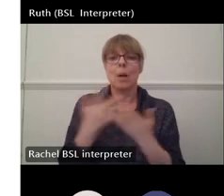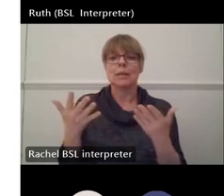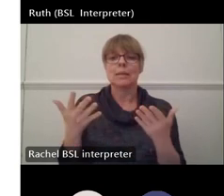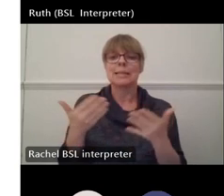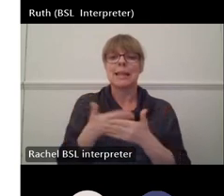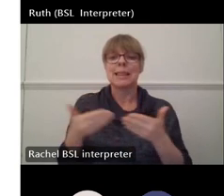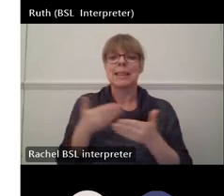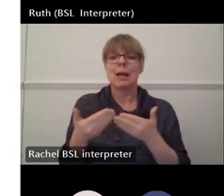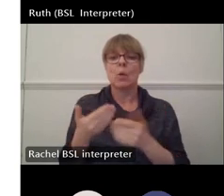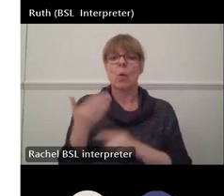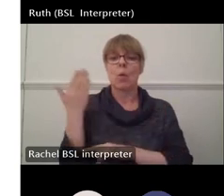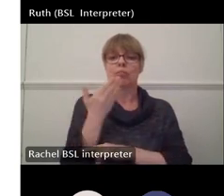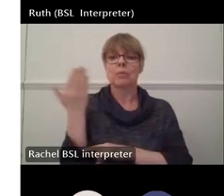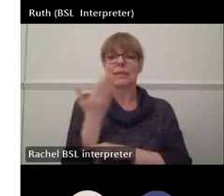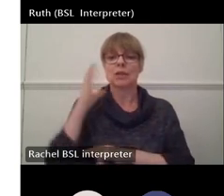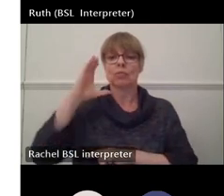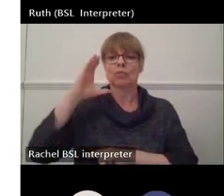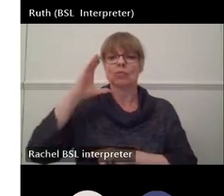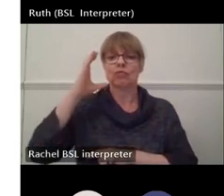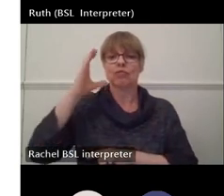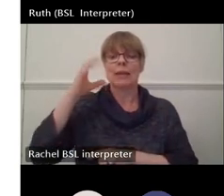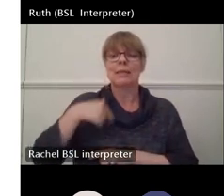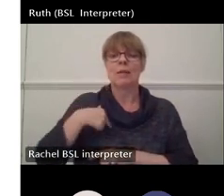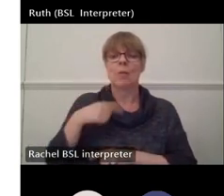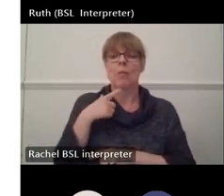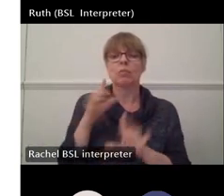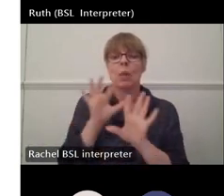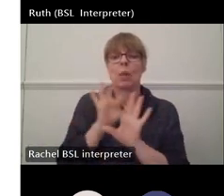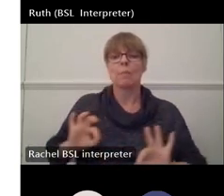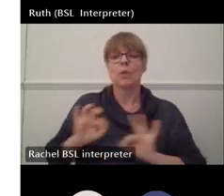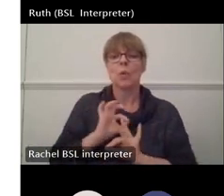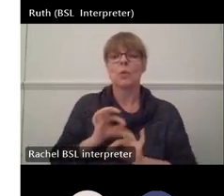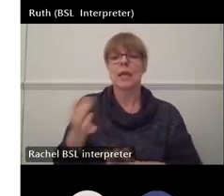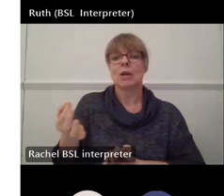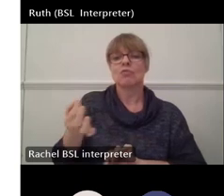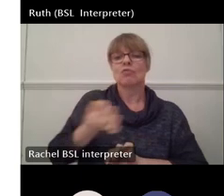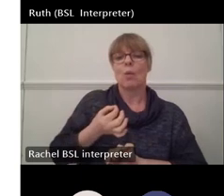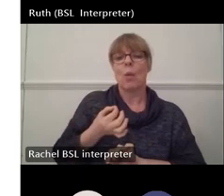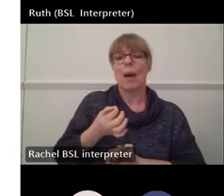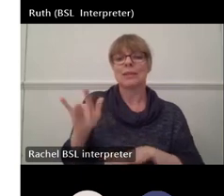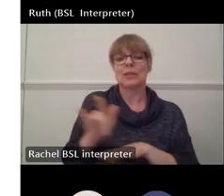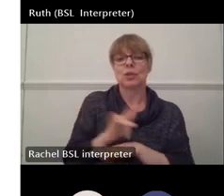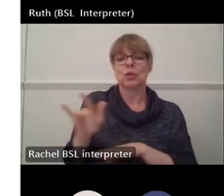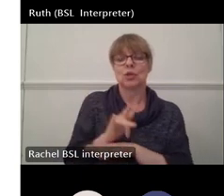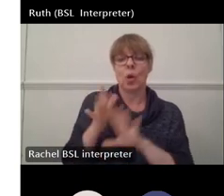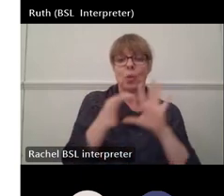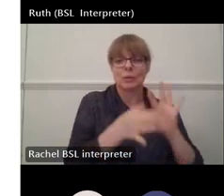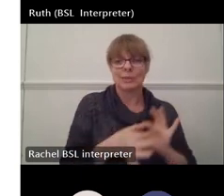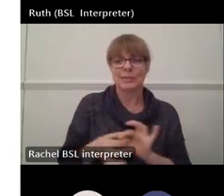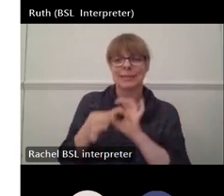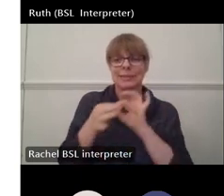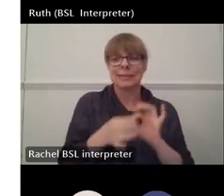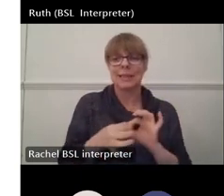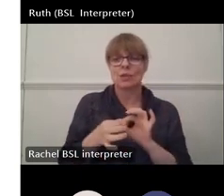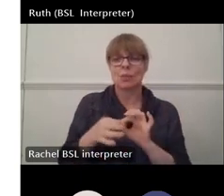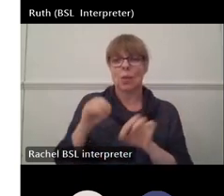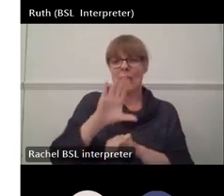present a radio show called the Music Request Show, and it's all about engaging with the